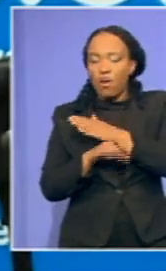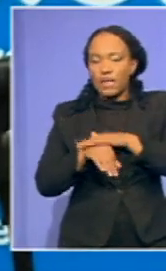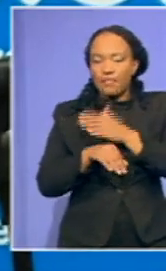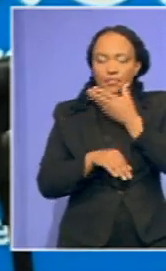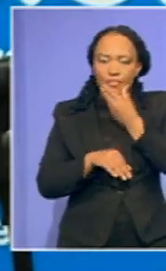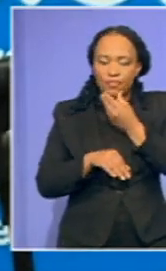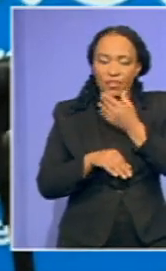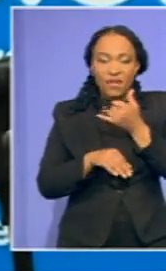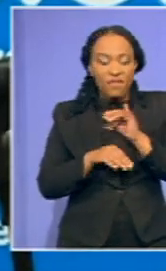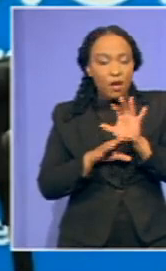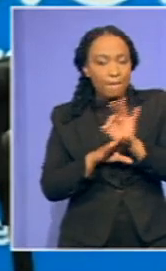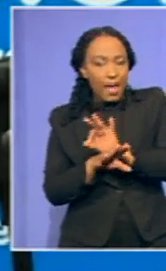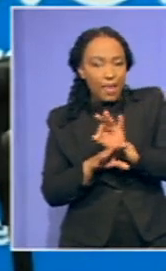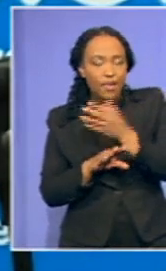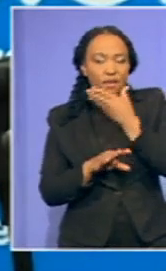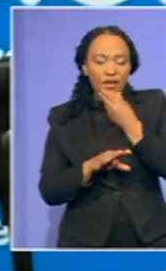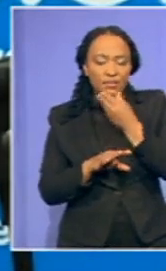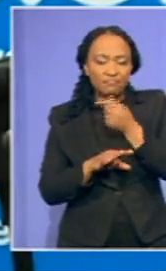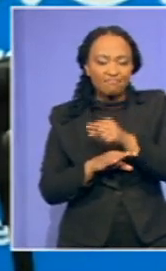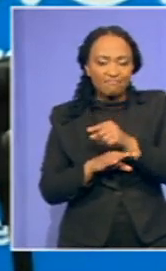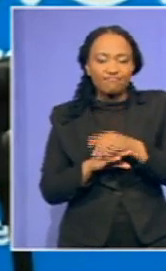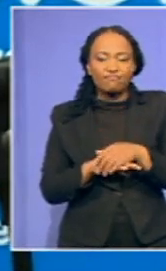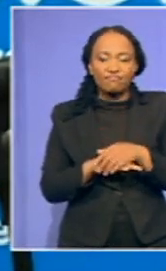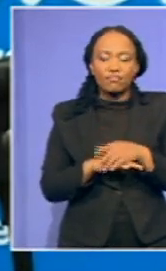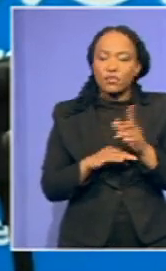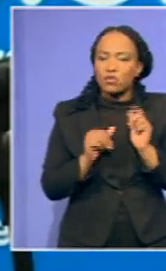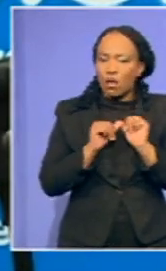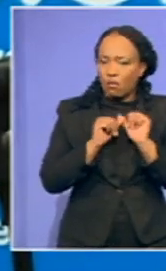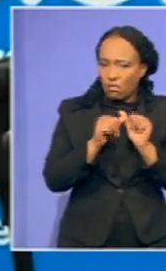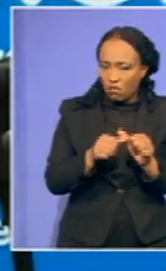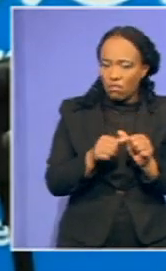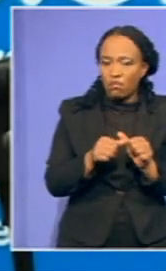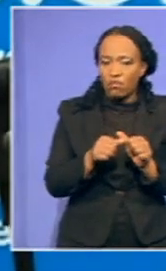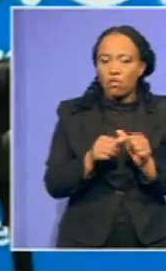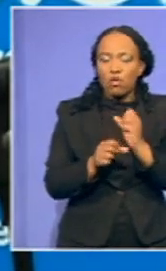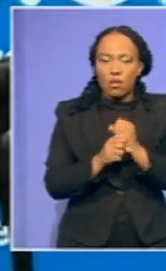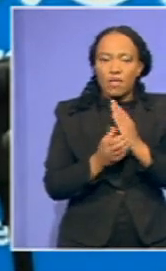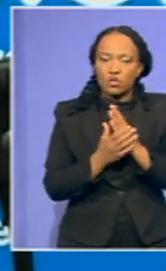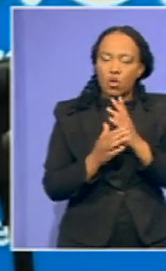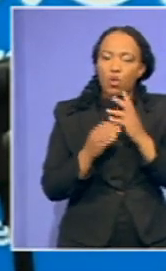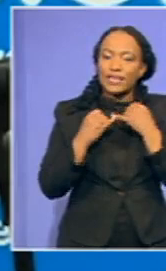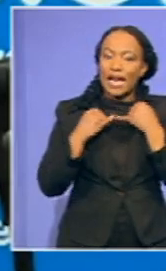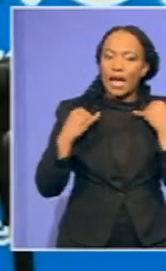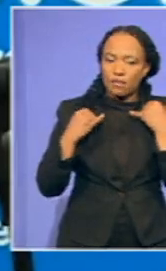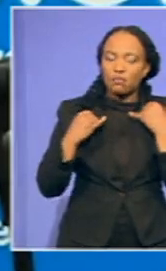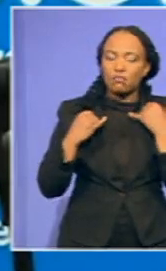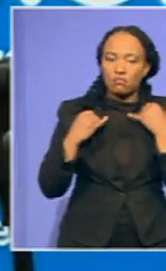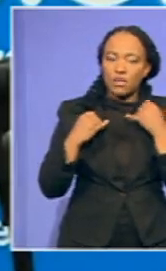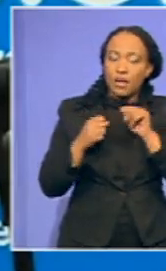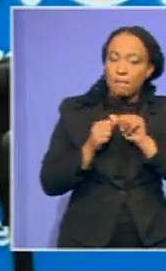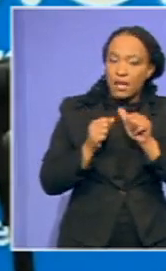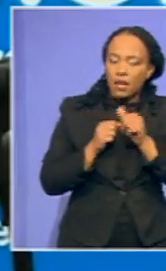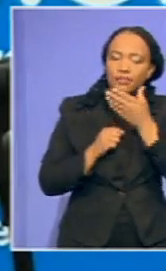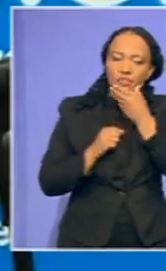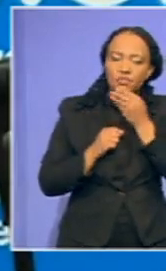those that are planning for Christmas festivities, they can continue. We will ensure that we meet the deadline. There will be a better Christmas